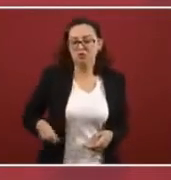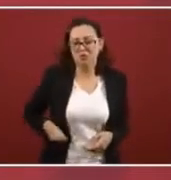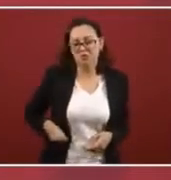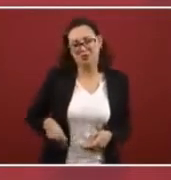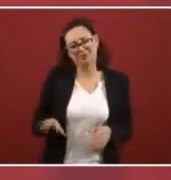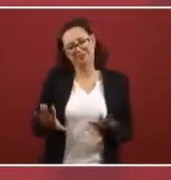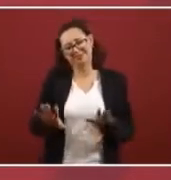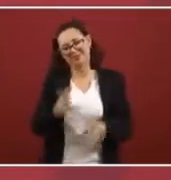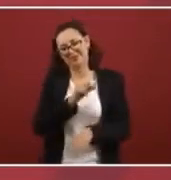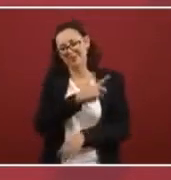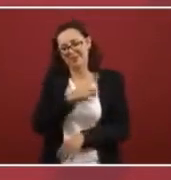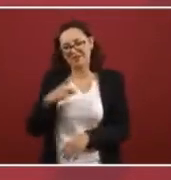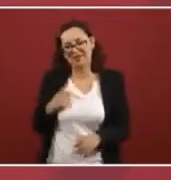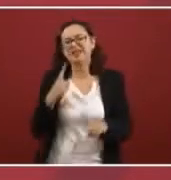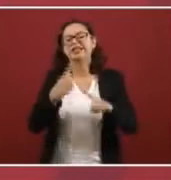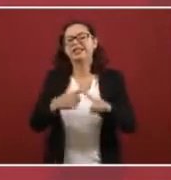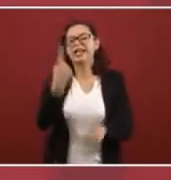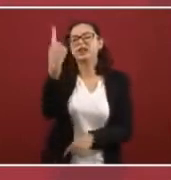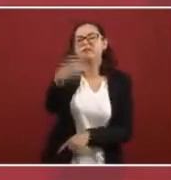functionaries.